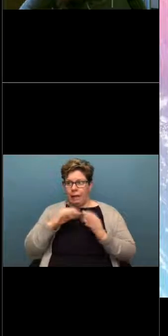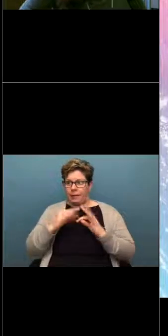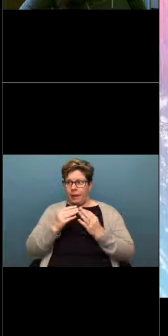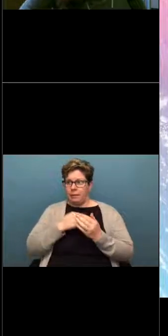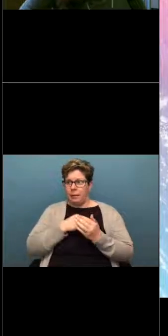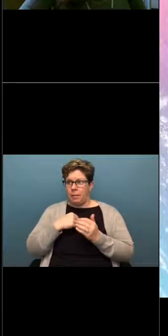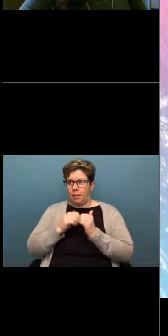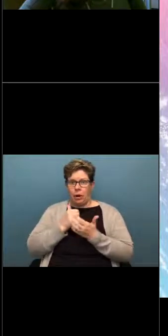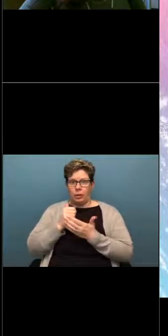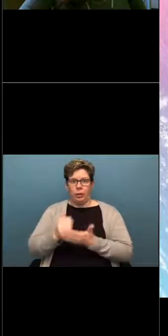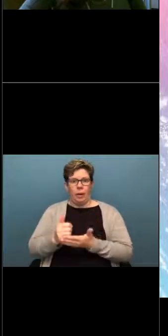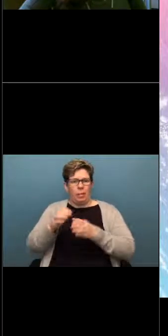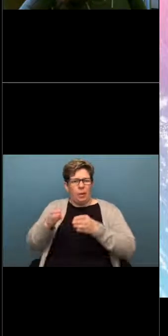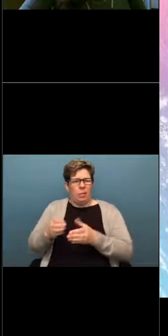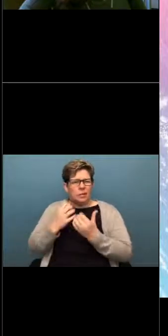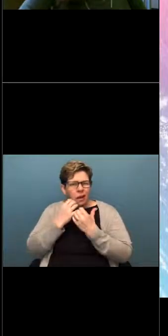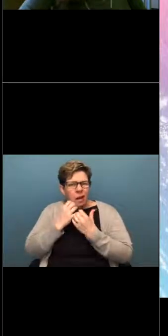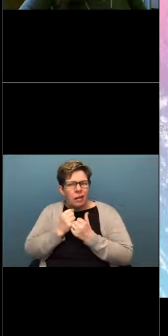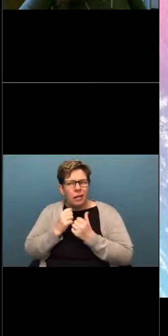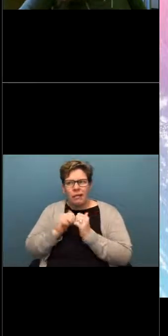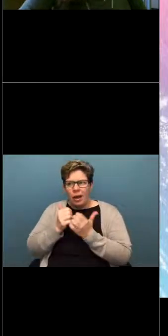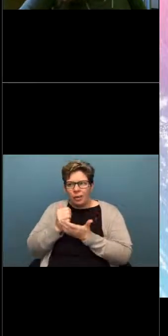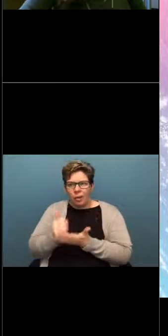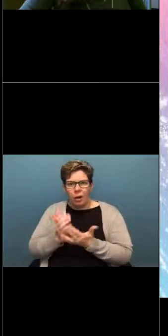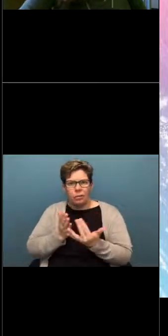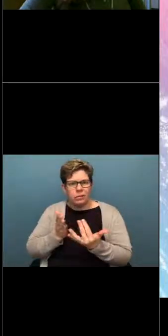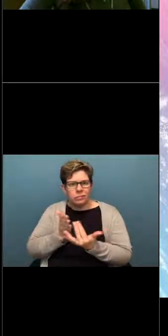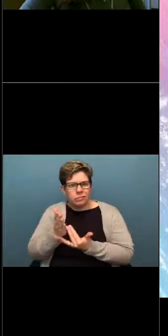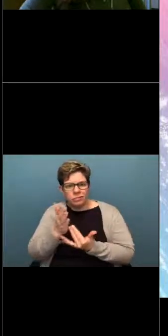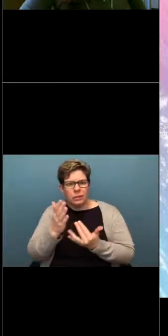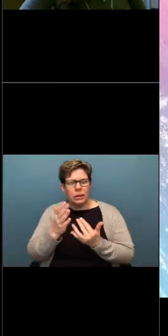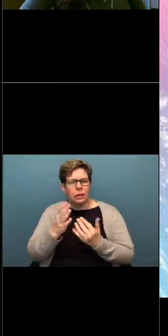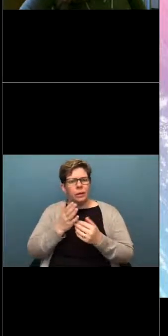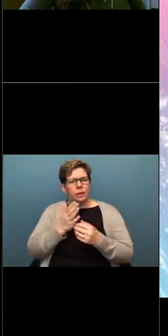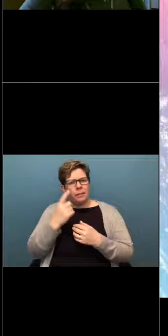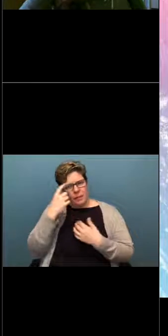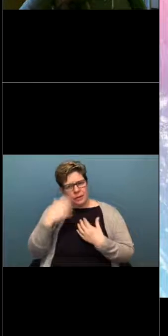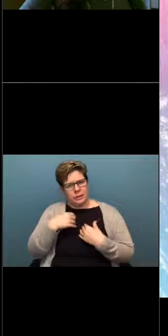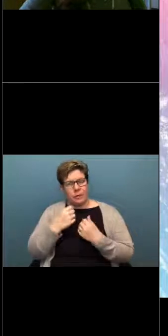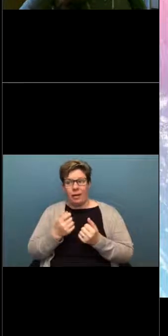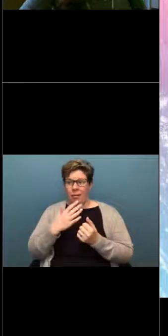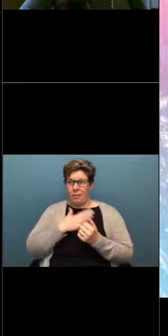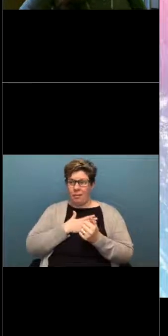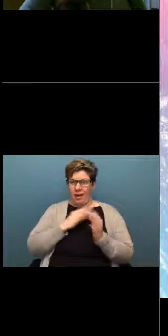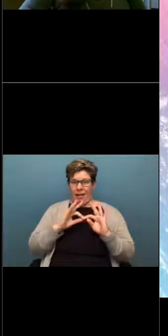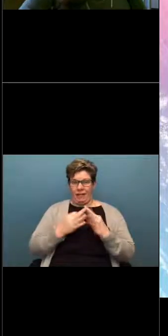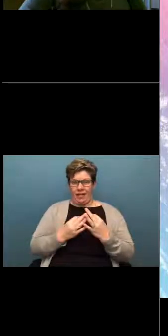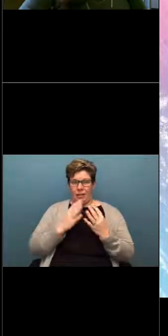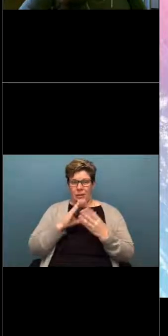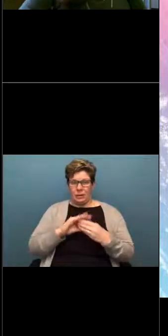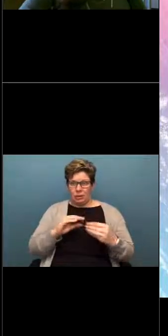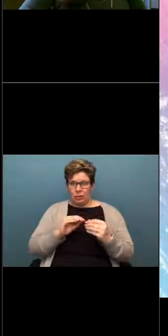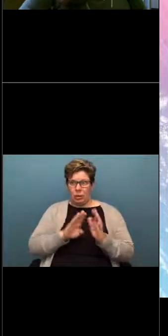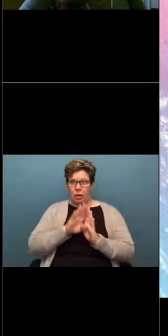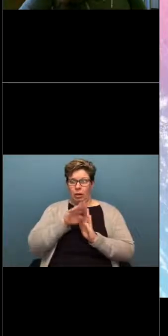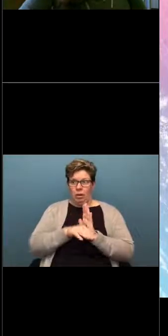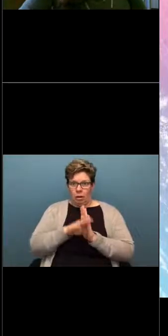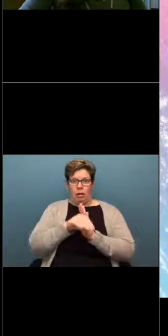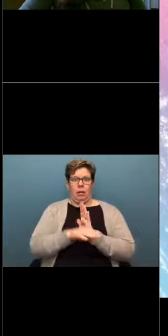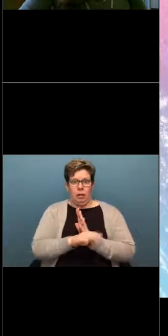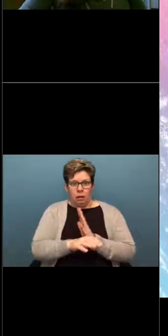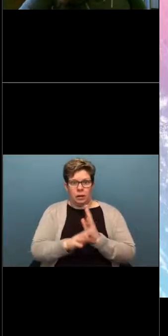also certainly over the last couple of years, those of us in healthcare have had some ups and downs. So also might be able to relate